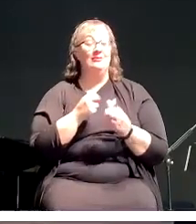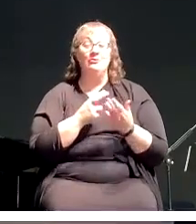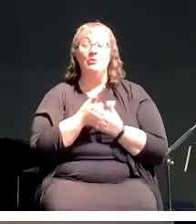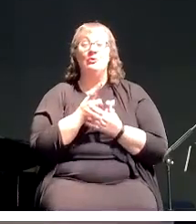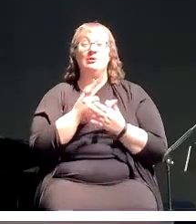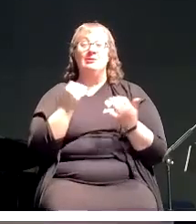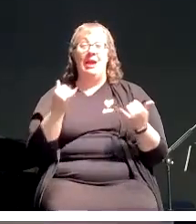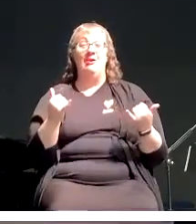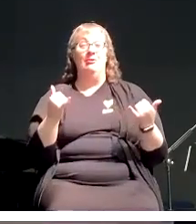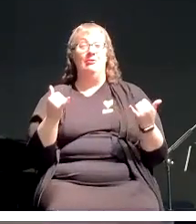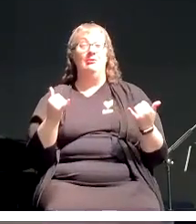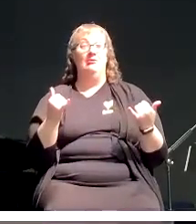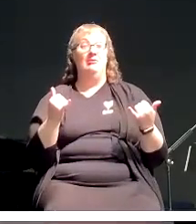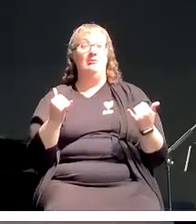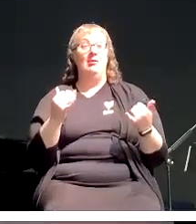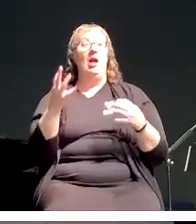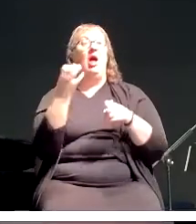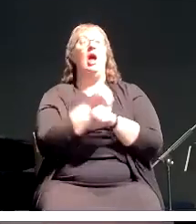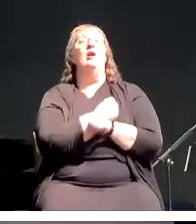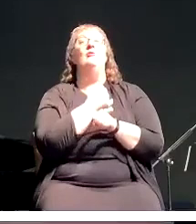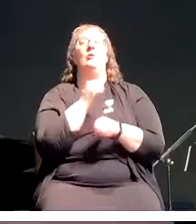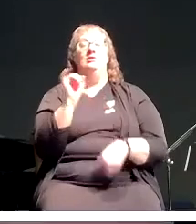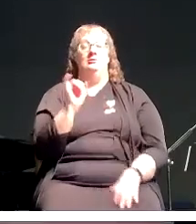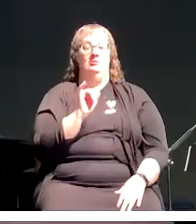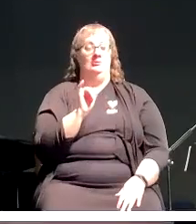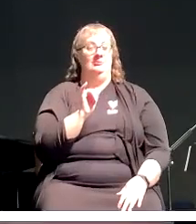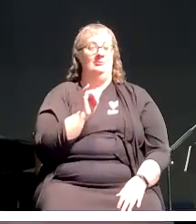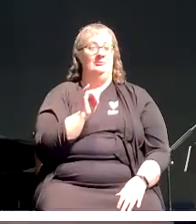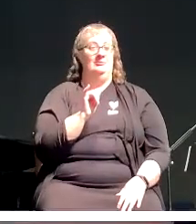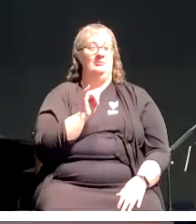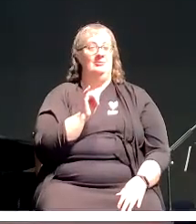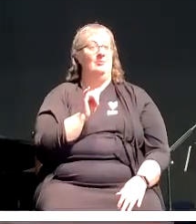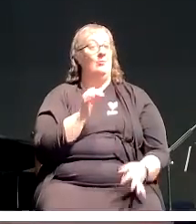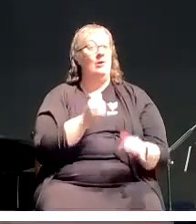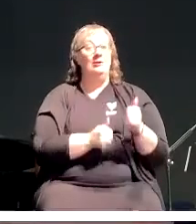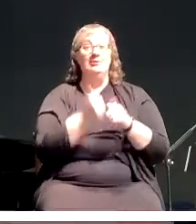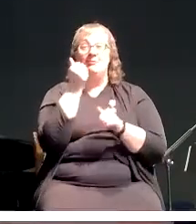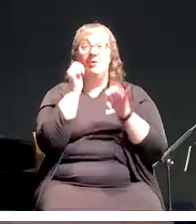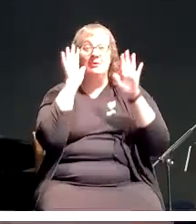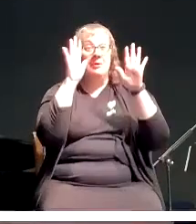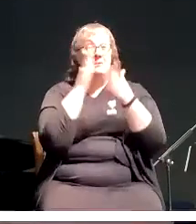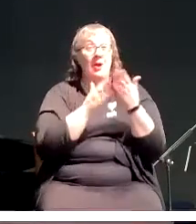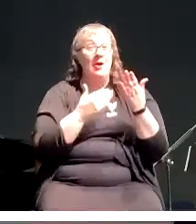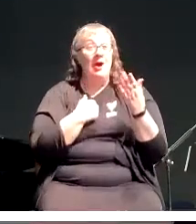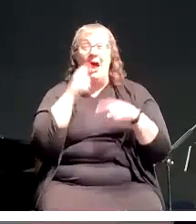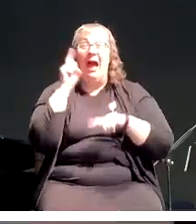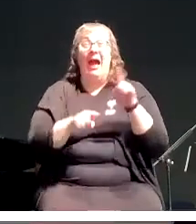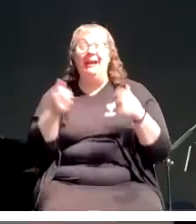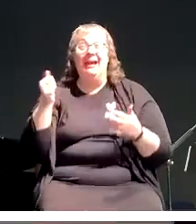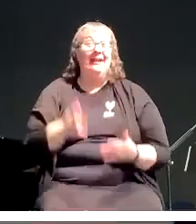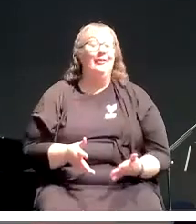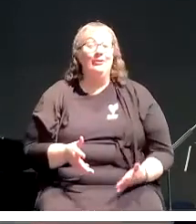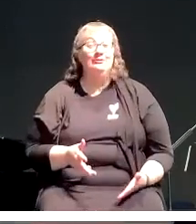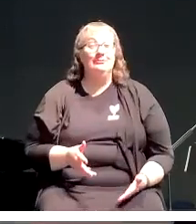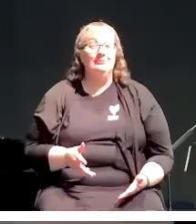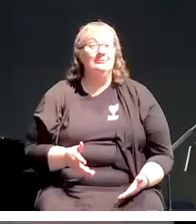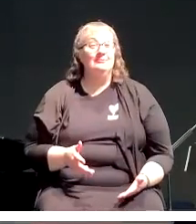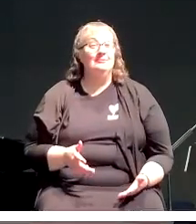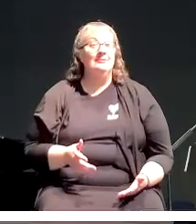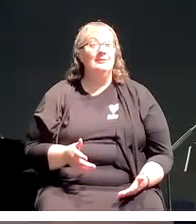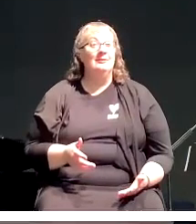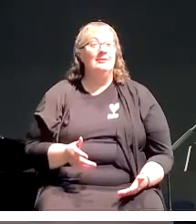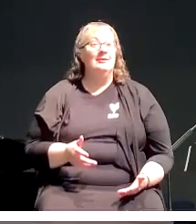is now, I've won as well. And what's the most amazing part? I can't lose. There's no